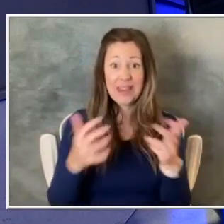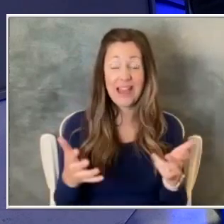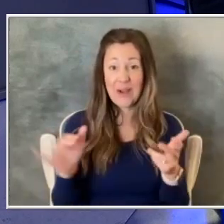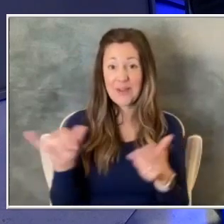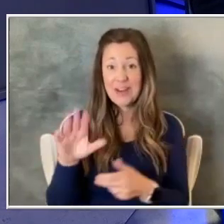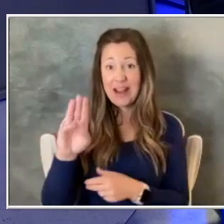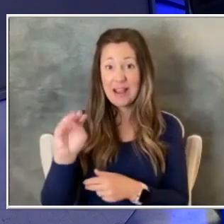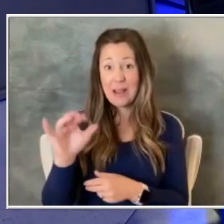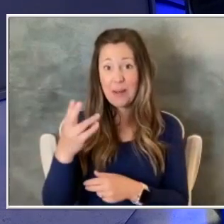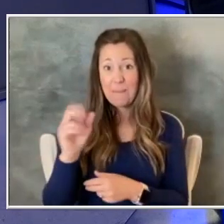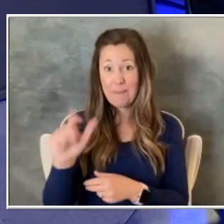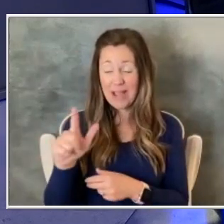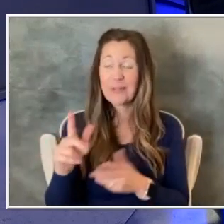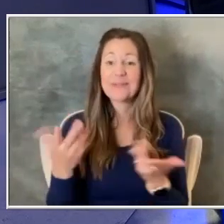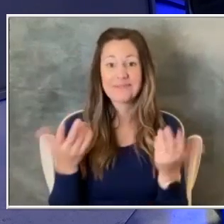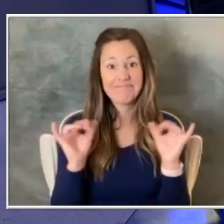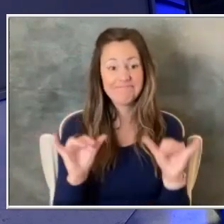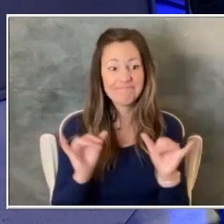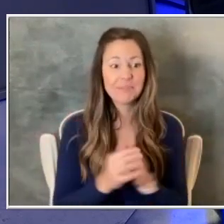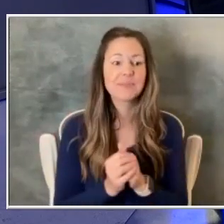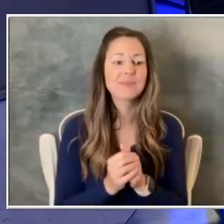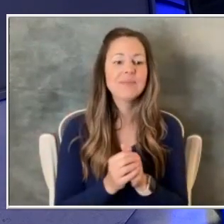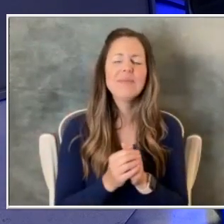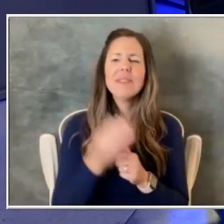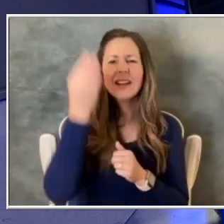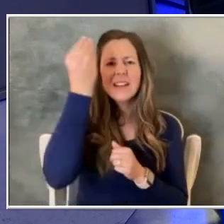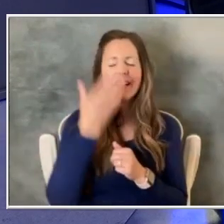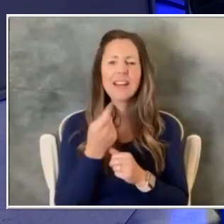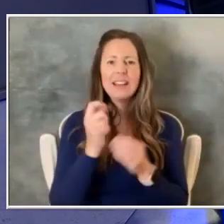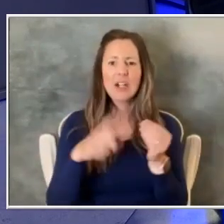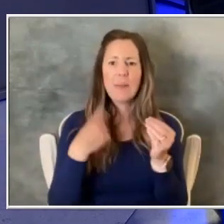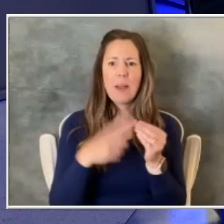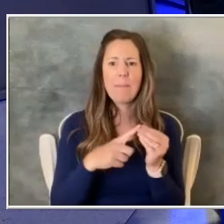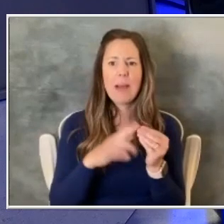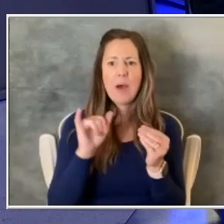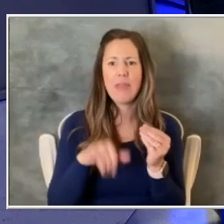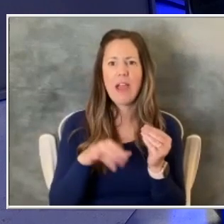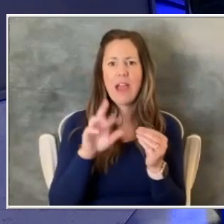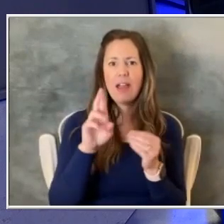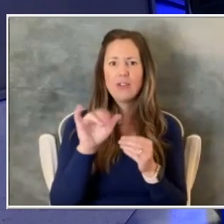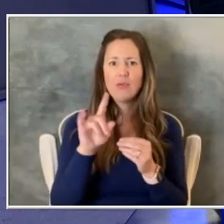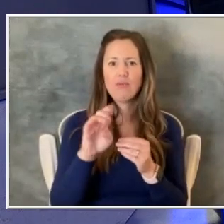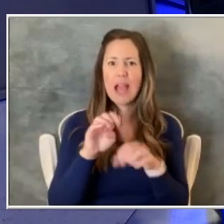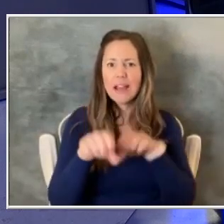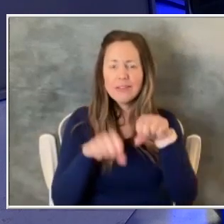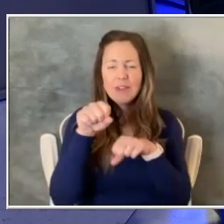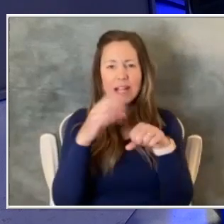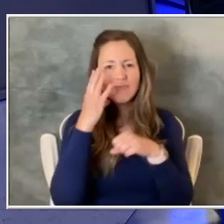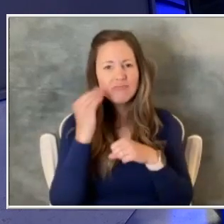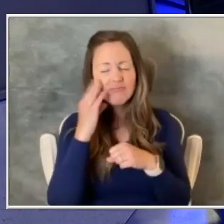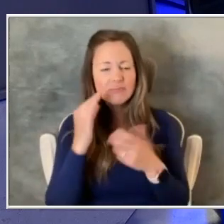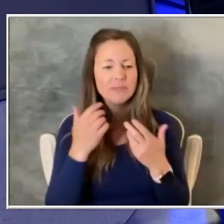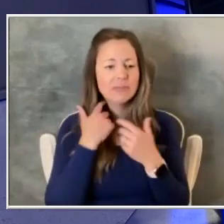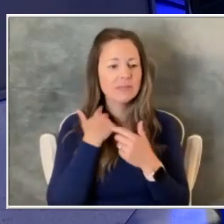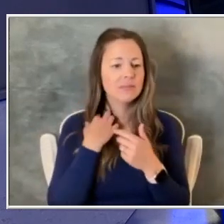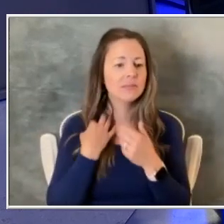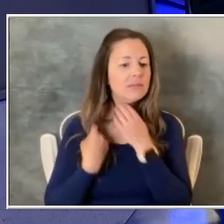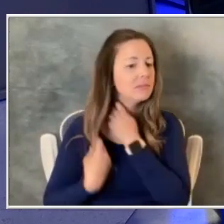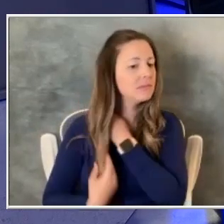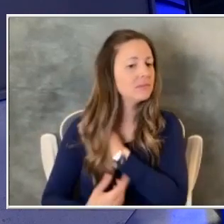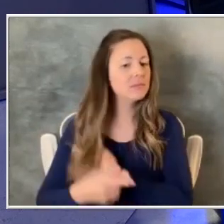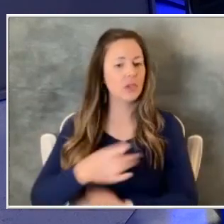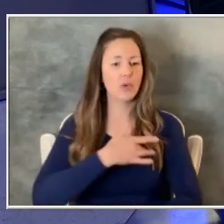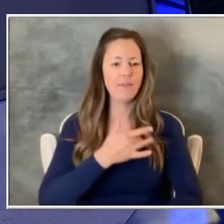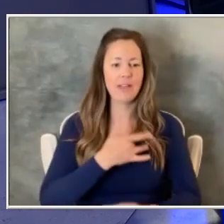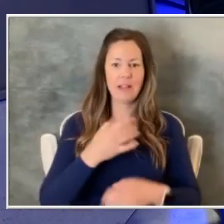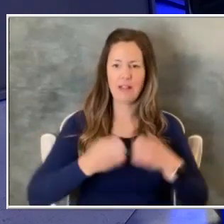so many out there. So just tell us a little bit about the ride itself. You're out there riding. Are you feeling emotional? How are you kind of